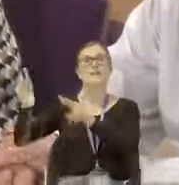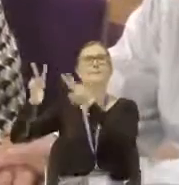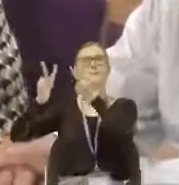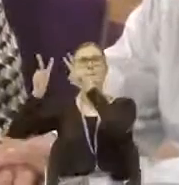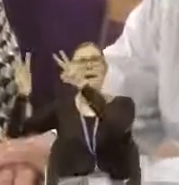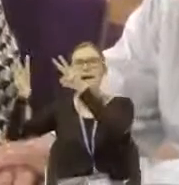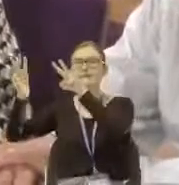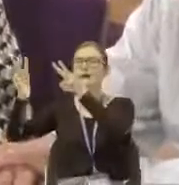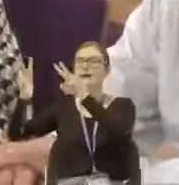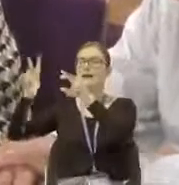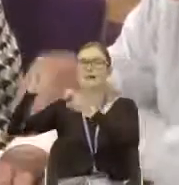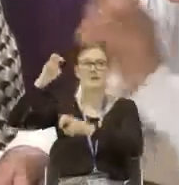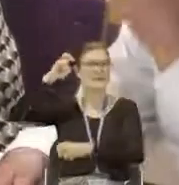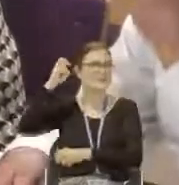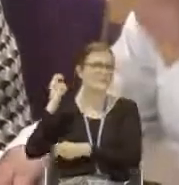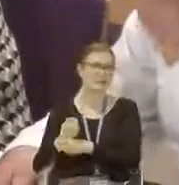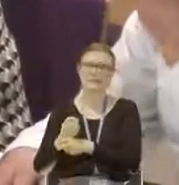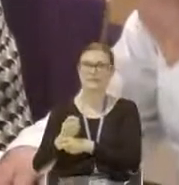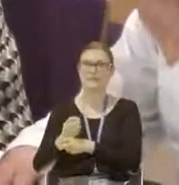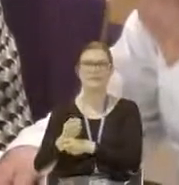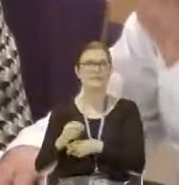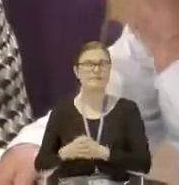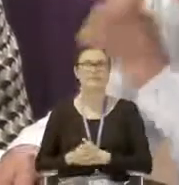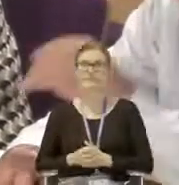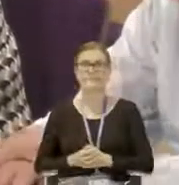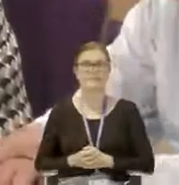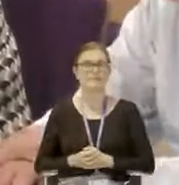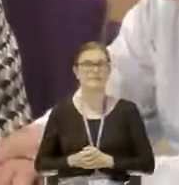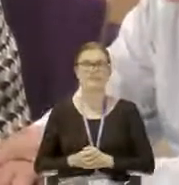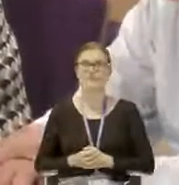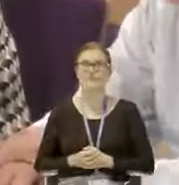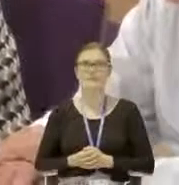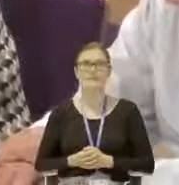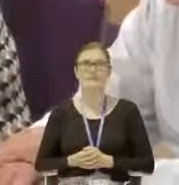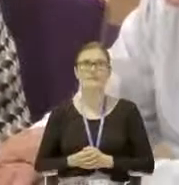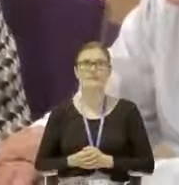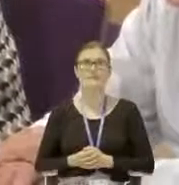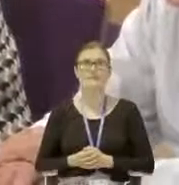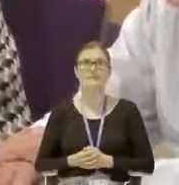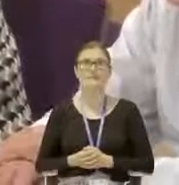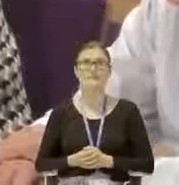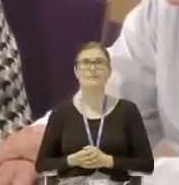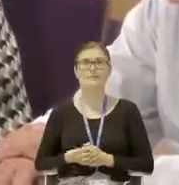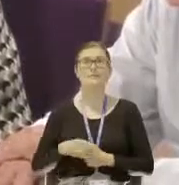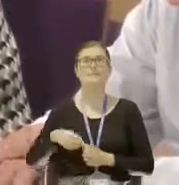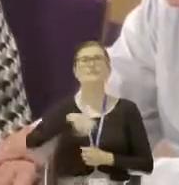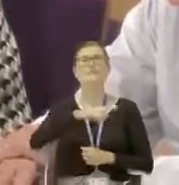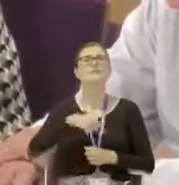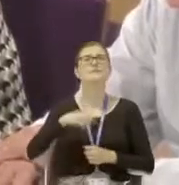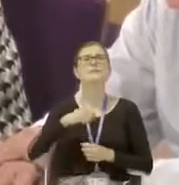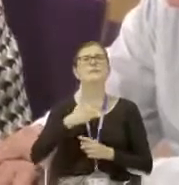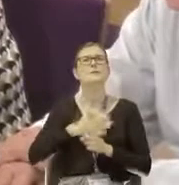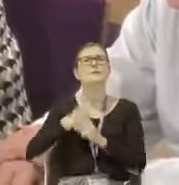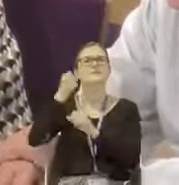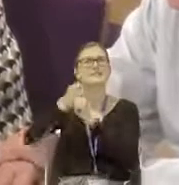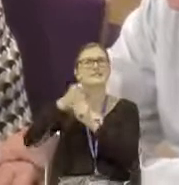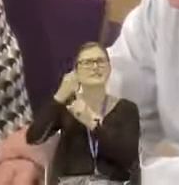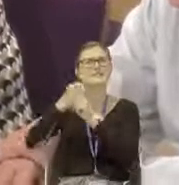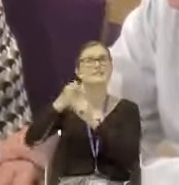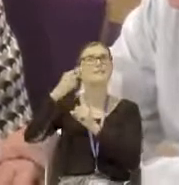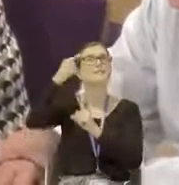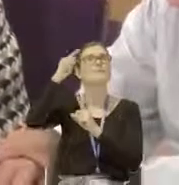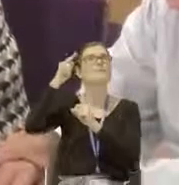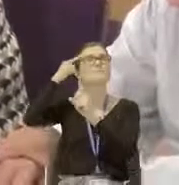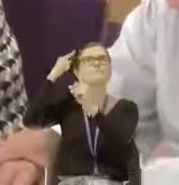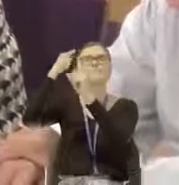tools for the United Nations work to help countries achieve a long-lasting peace. We have to